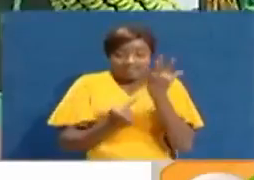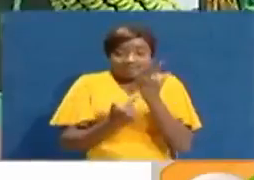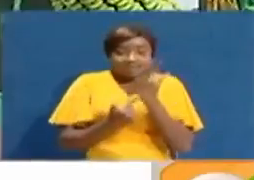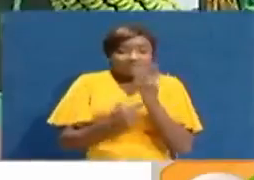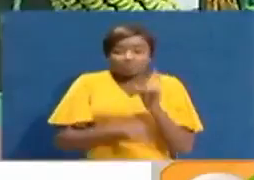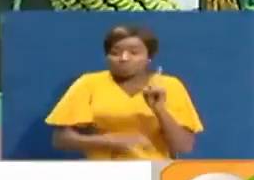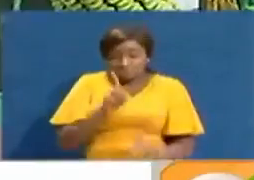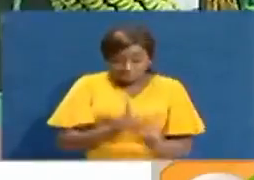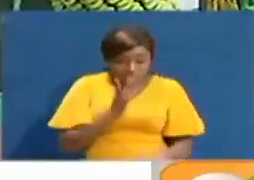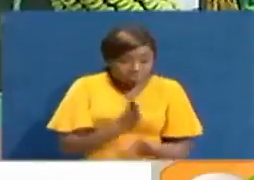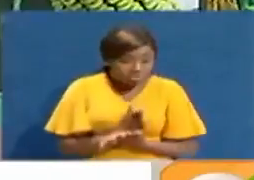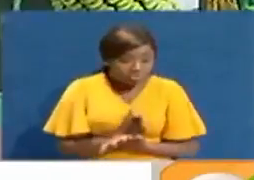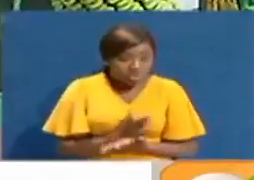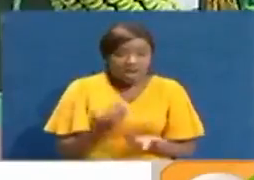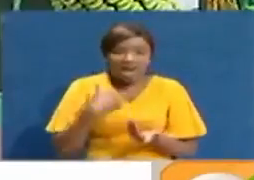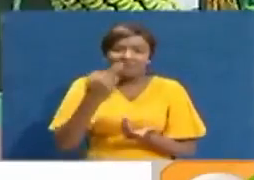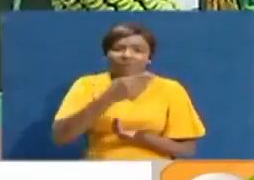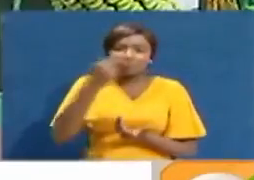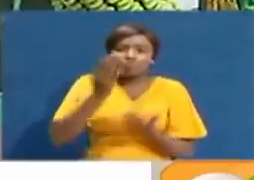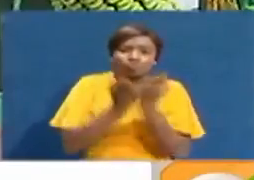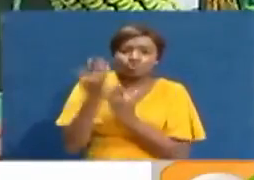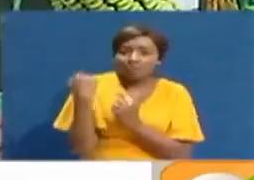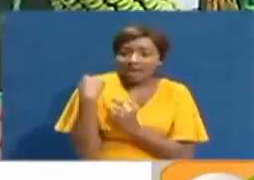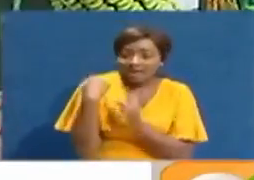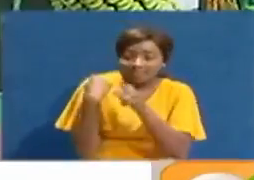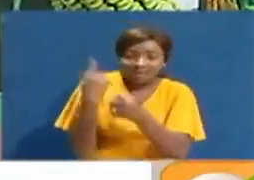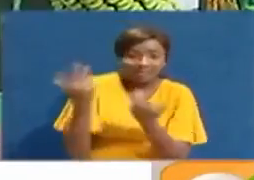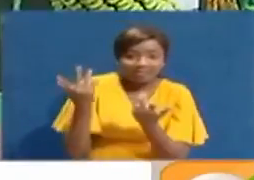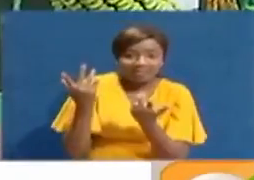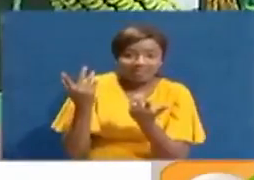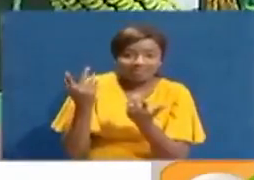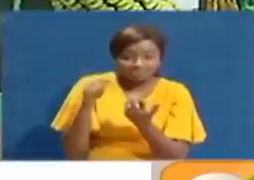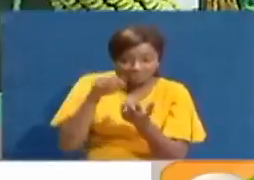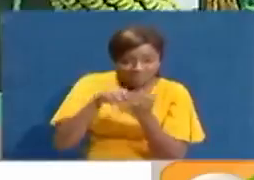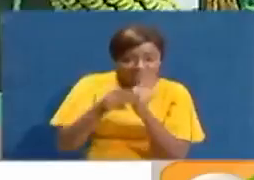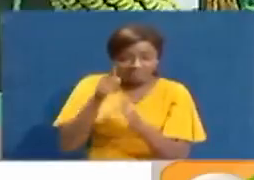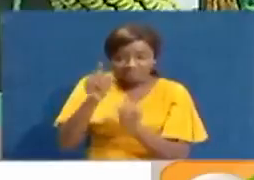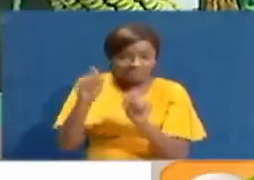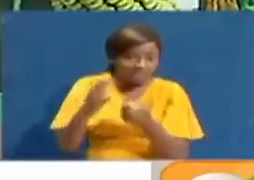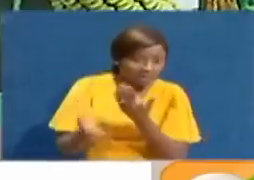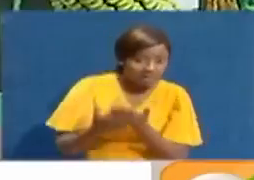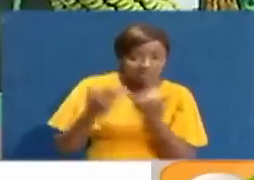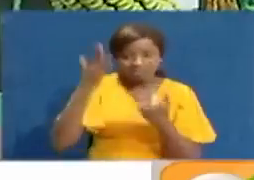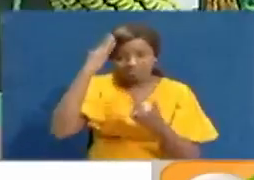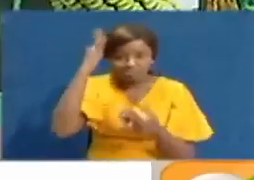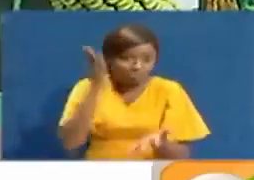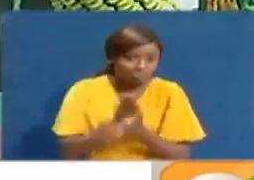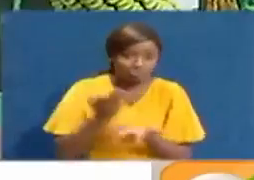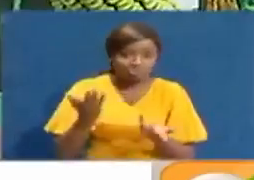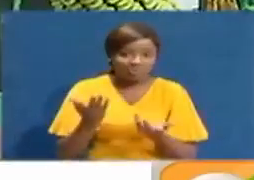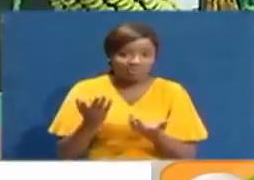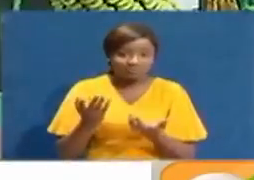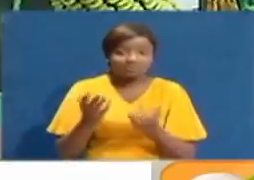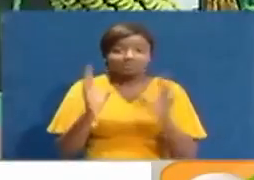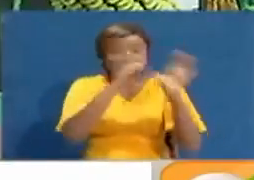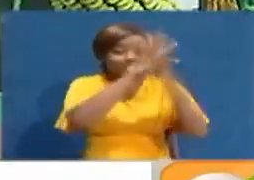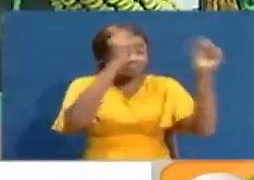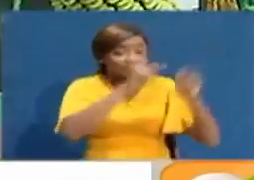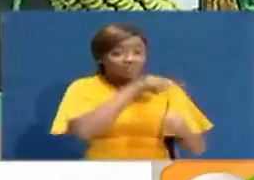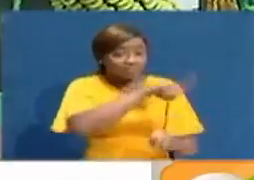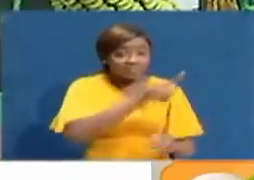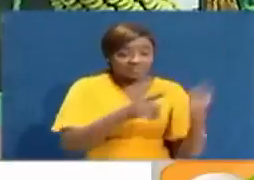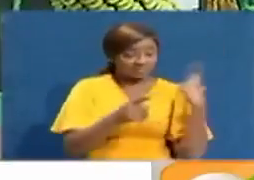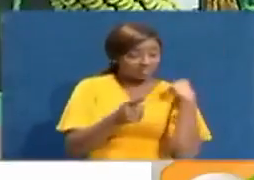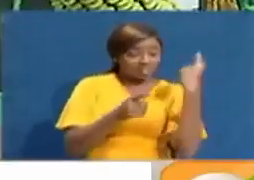We're putting in place a Huduma number, which is supposed to be a great advancement, you know, single source of truth. The president, in fact,